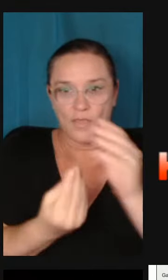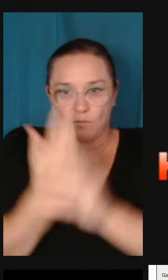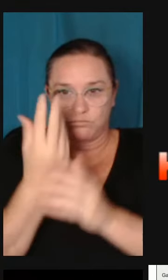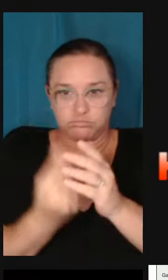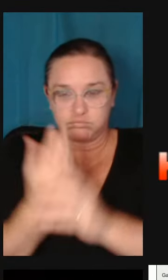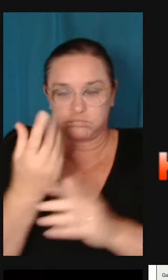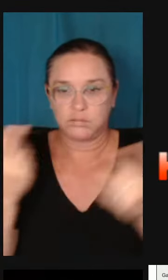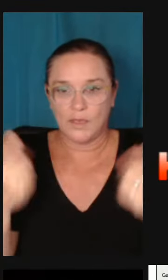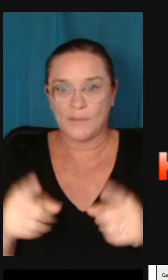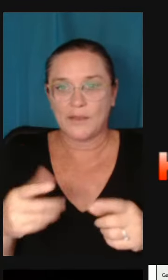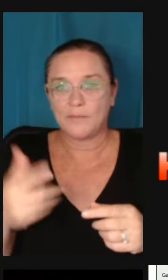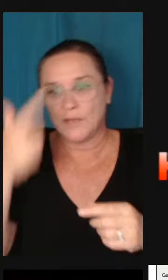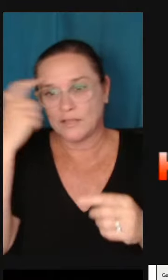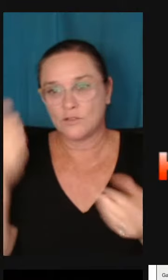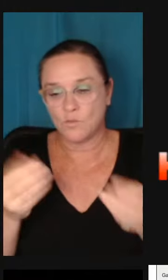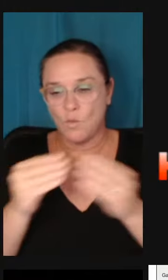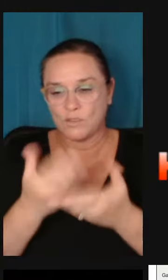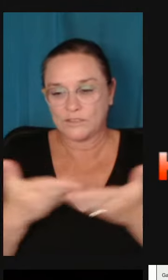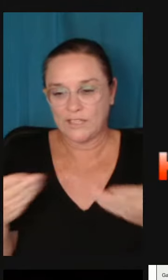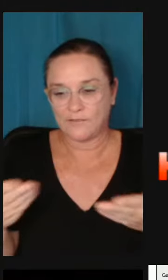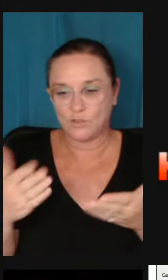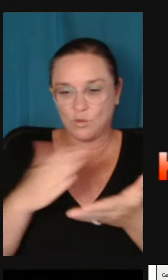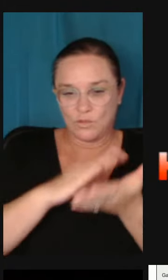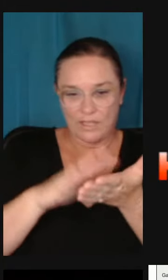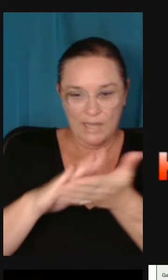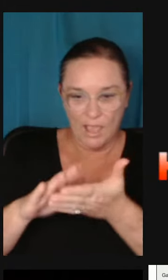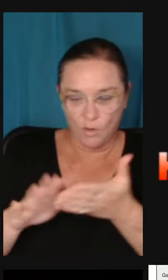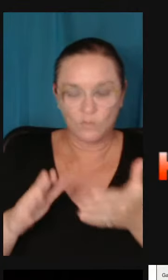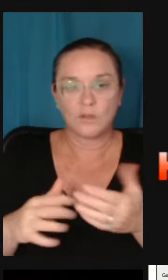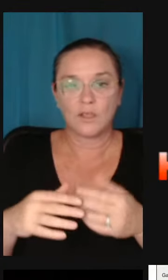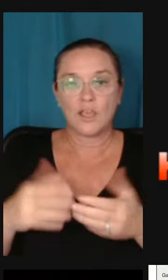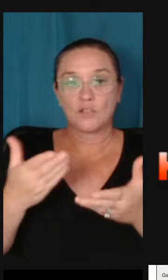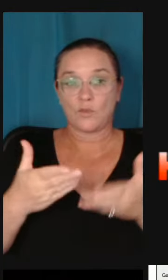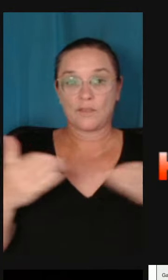clear out, if that makes sense, right? So the material we lost today